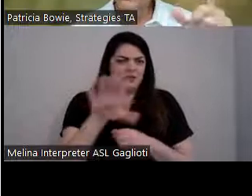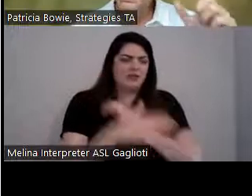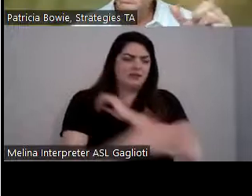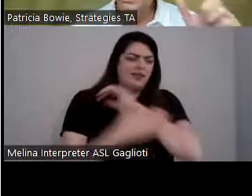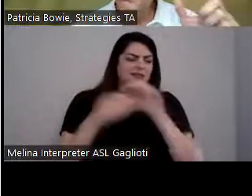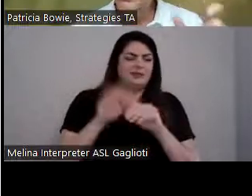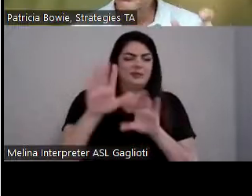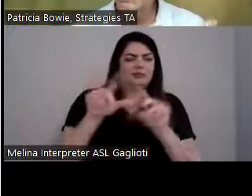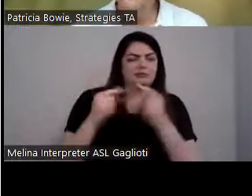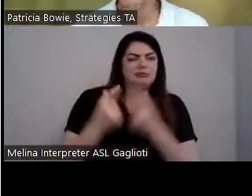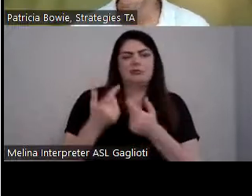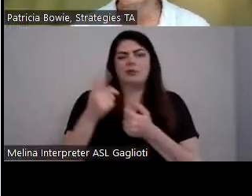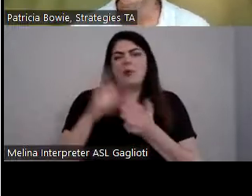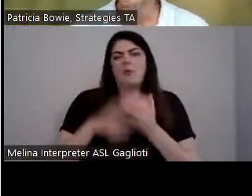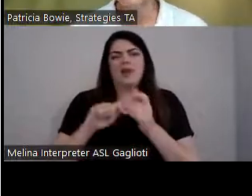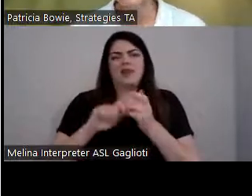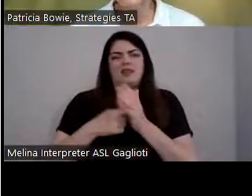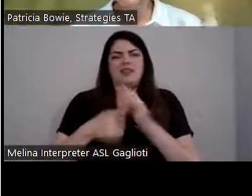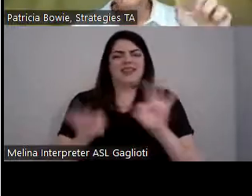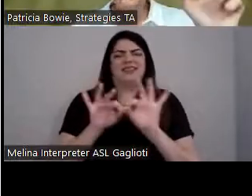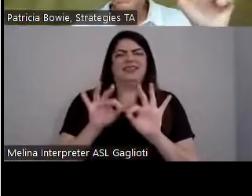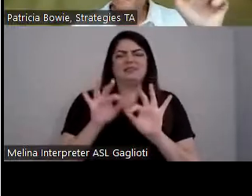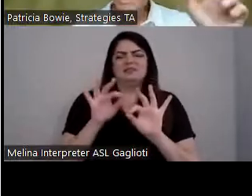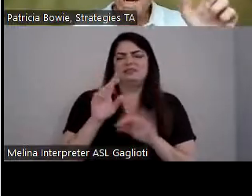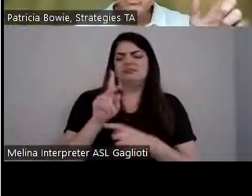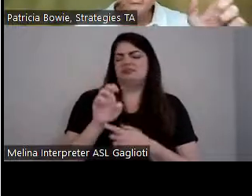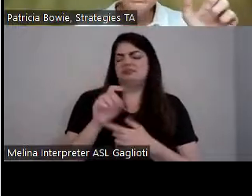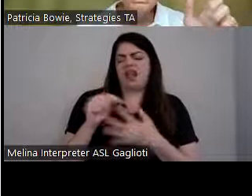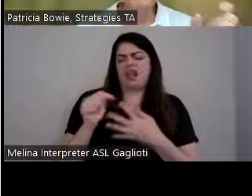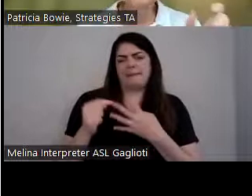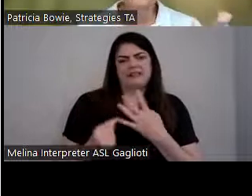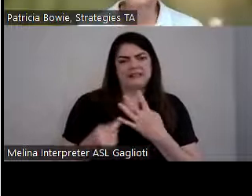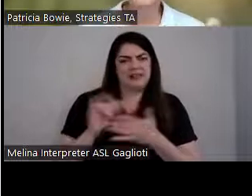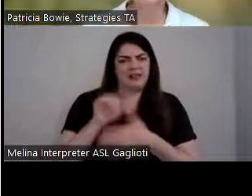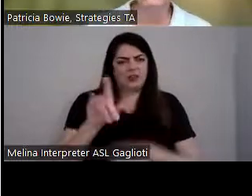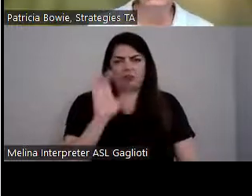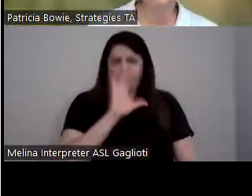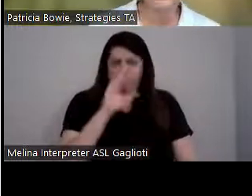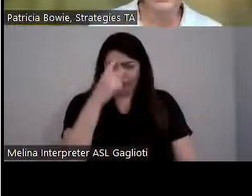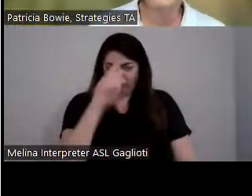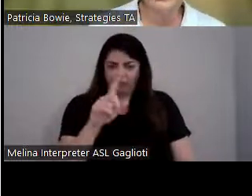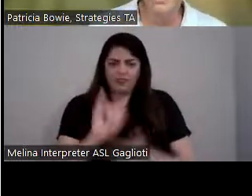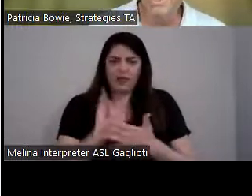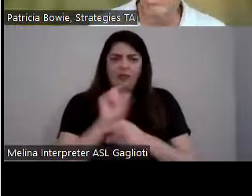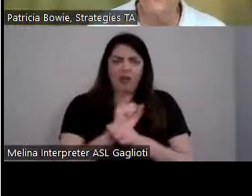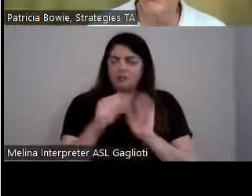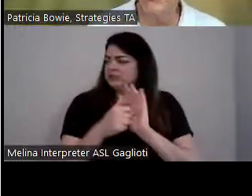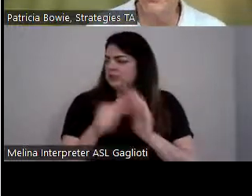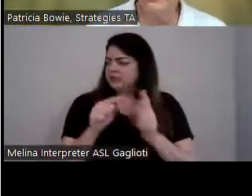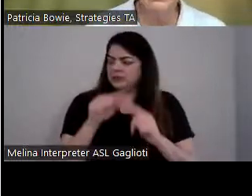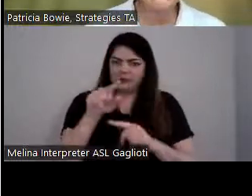what are the key elements that you're looking for? Right, that would actually demonstrate to you that you actually